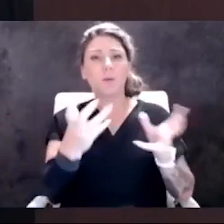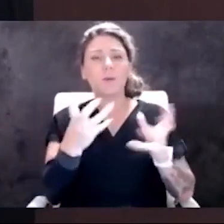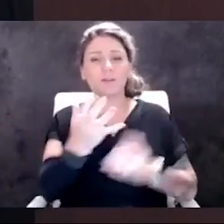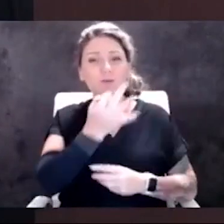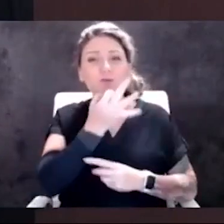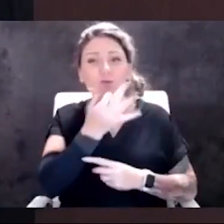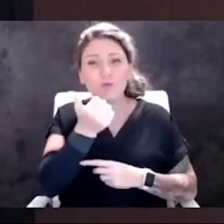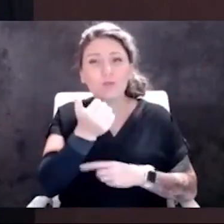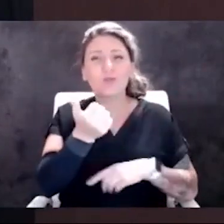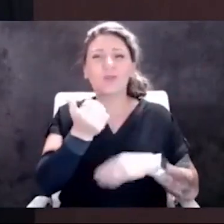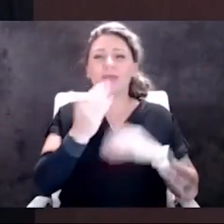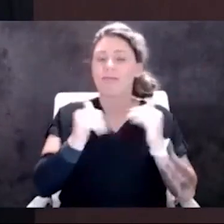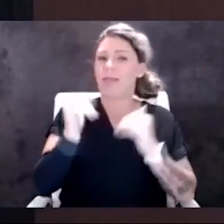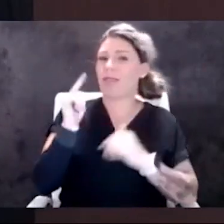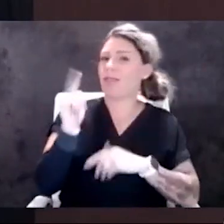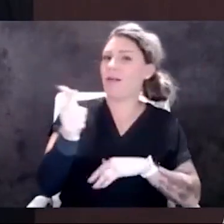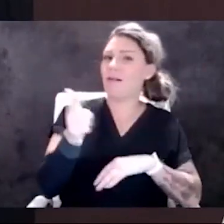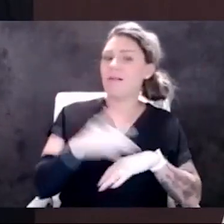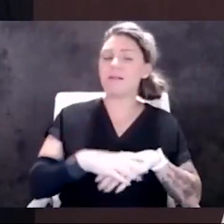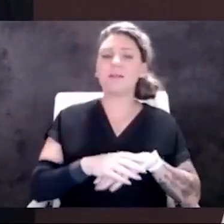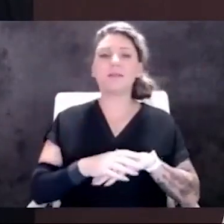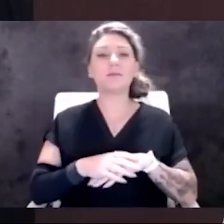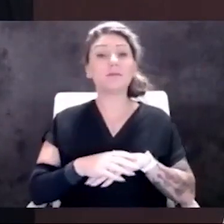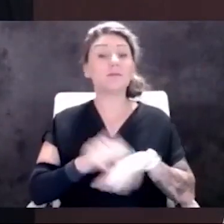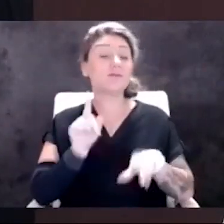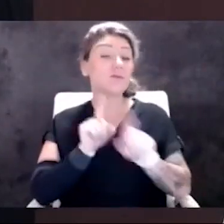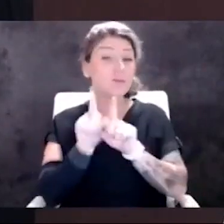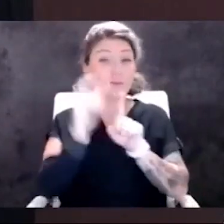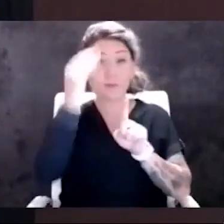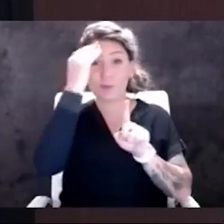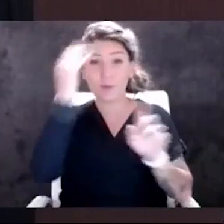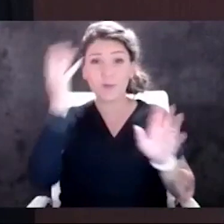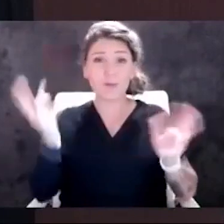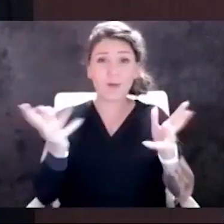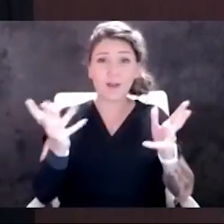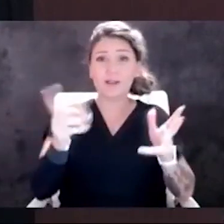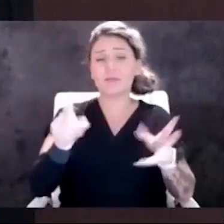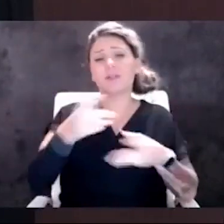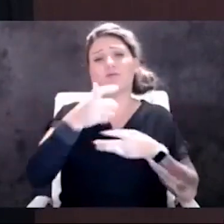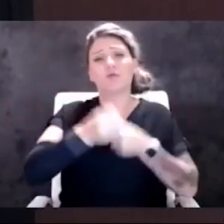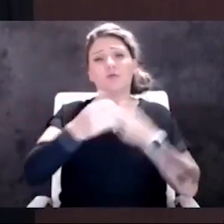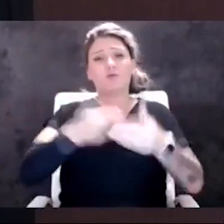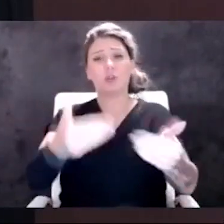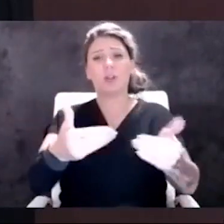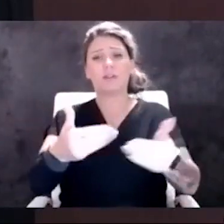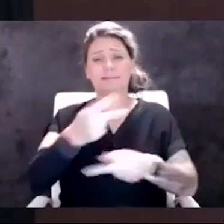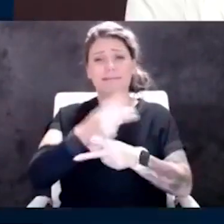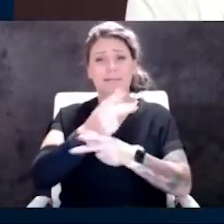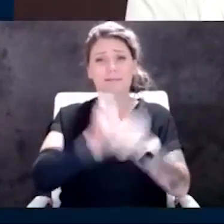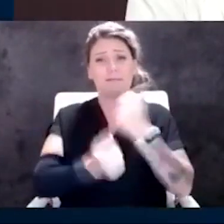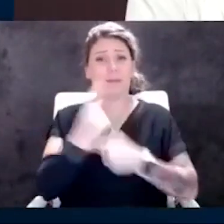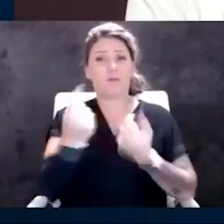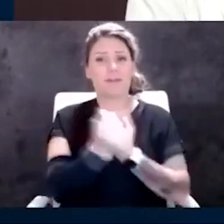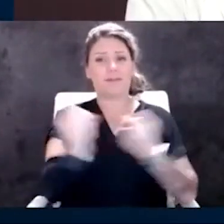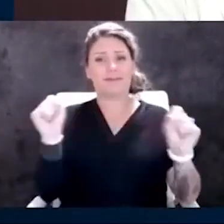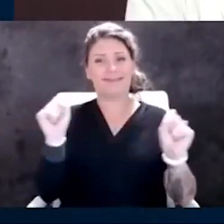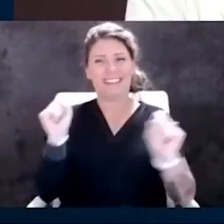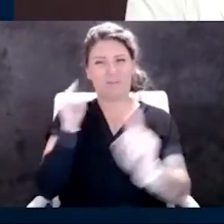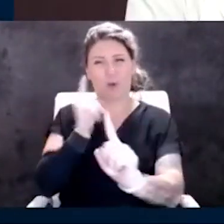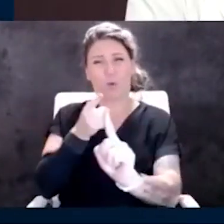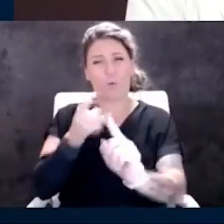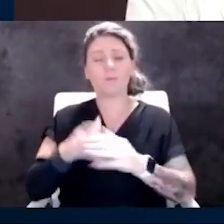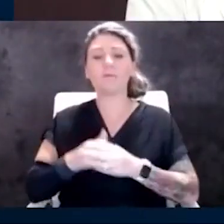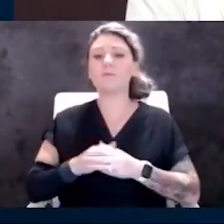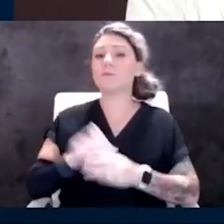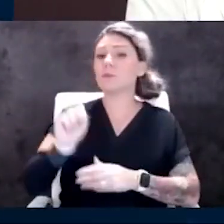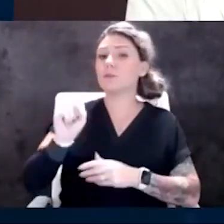than later, but we also know we have to trust the process to make sure we keep everybody safe. Okay, so Shane from